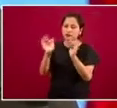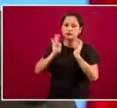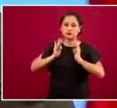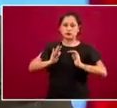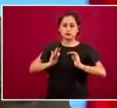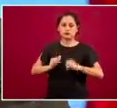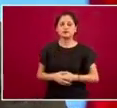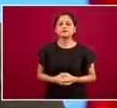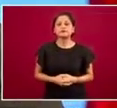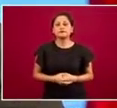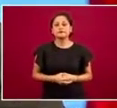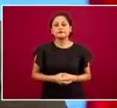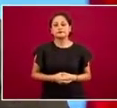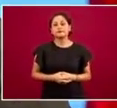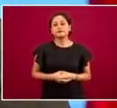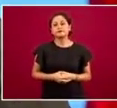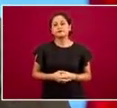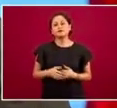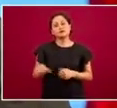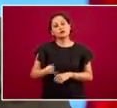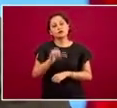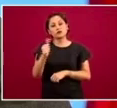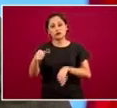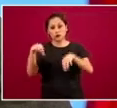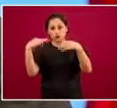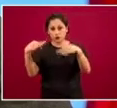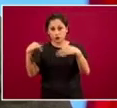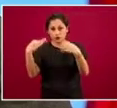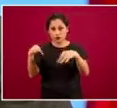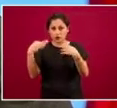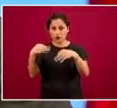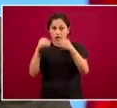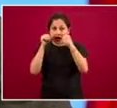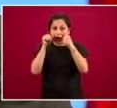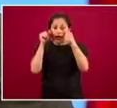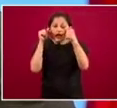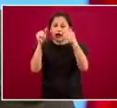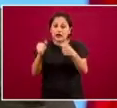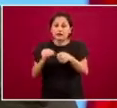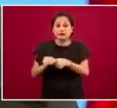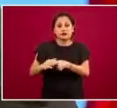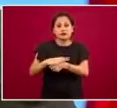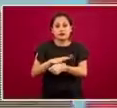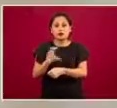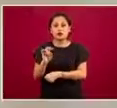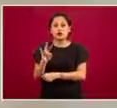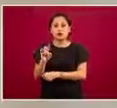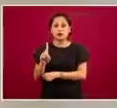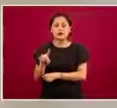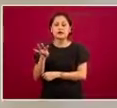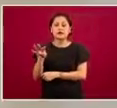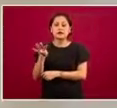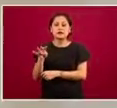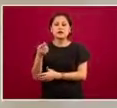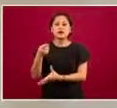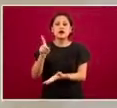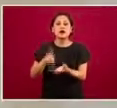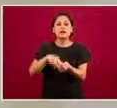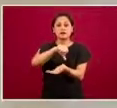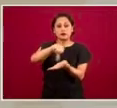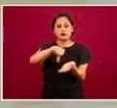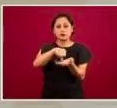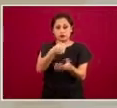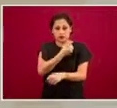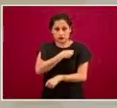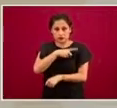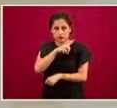their duties. Next one is the acting protocol for